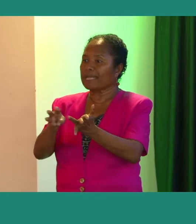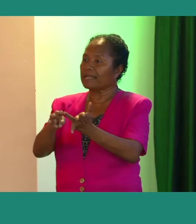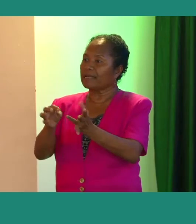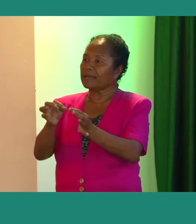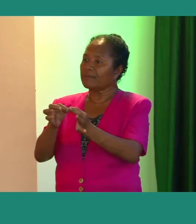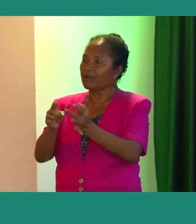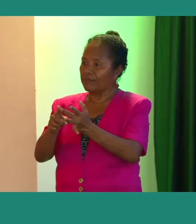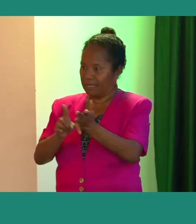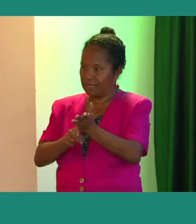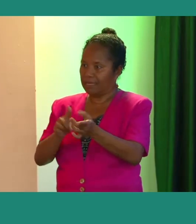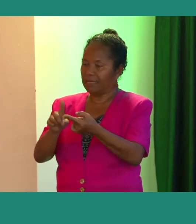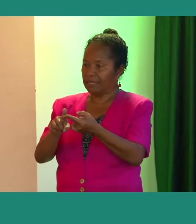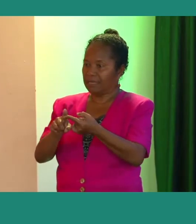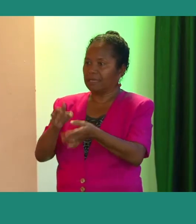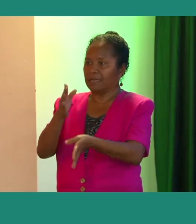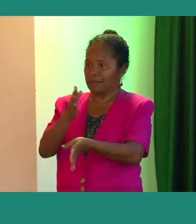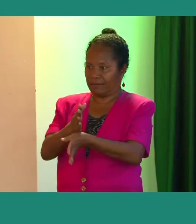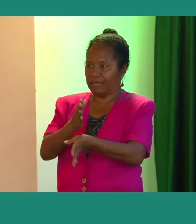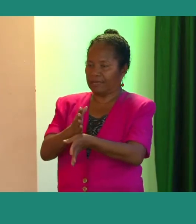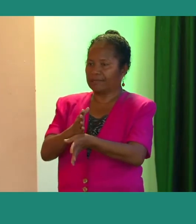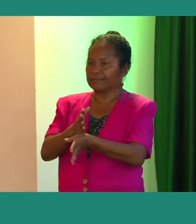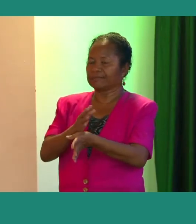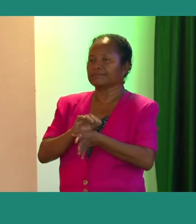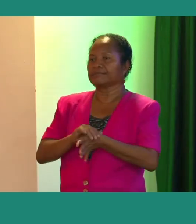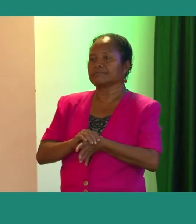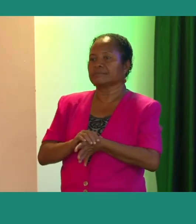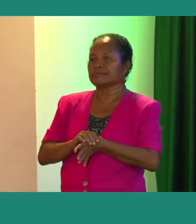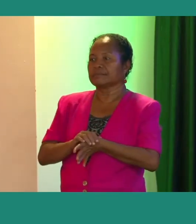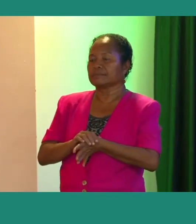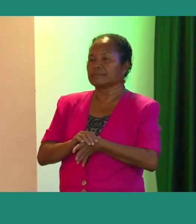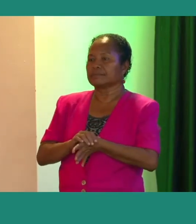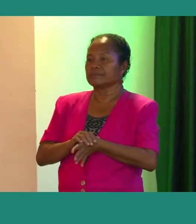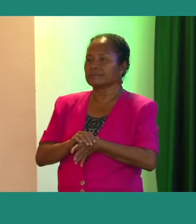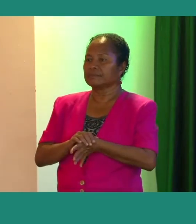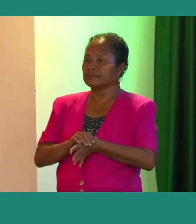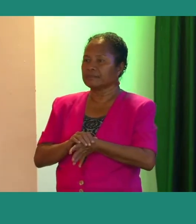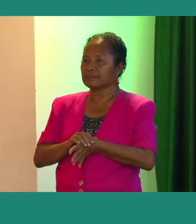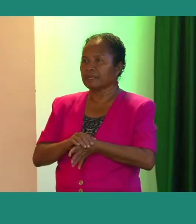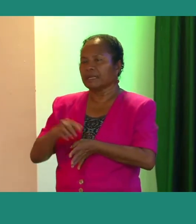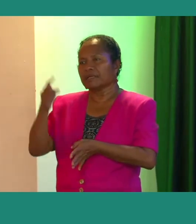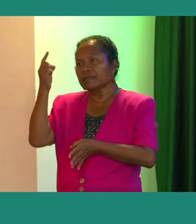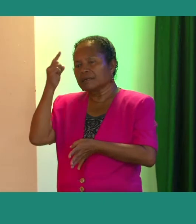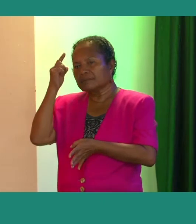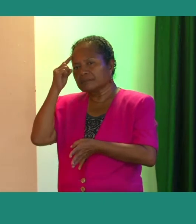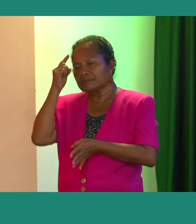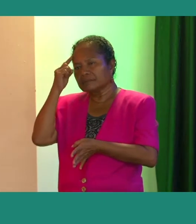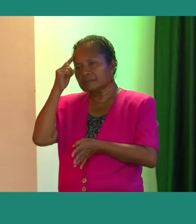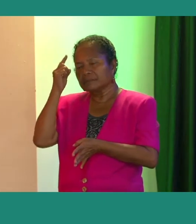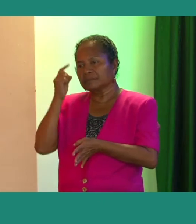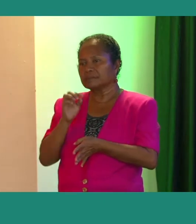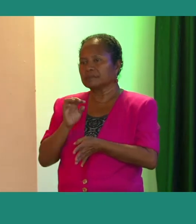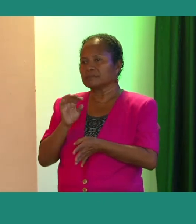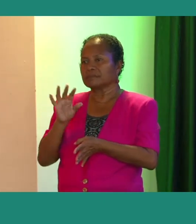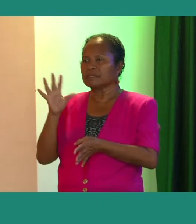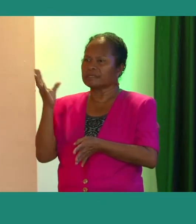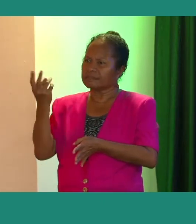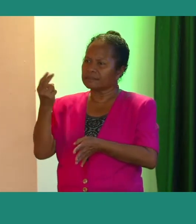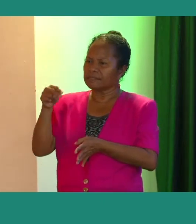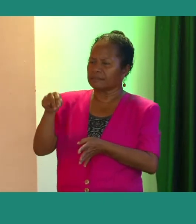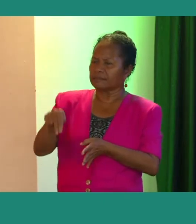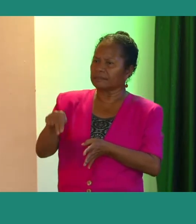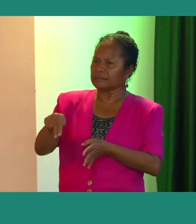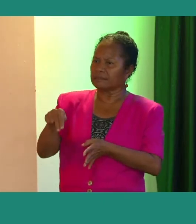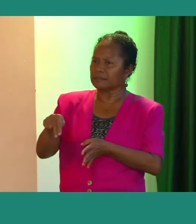also global companies. And the recognition that they need